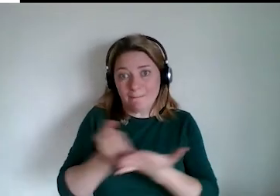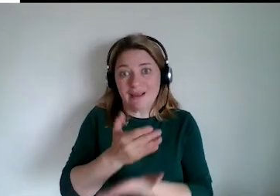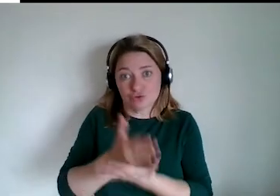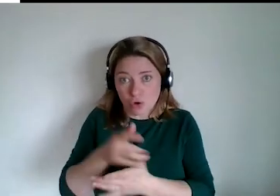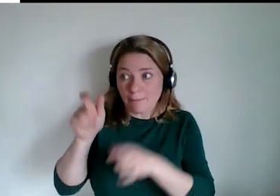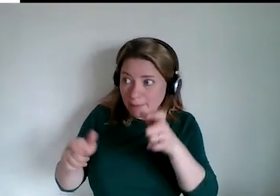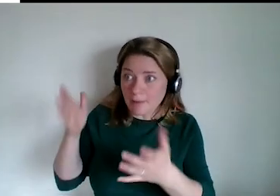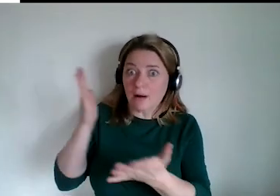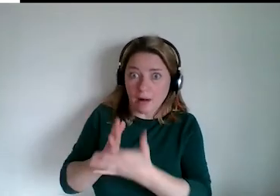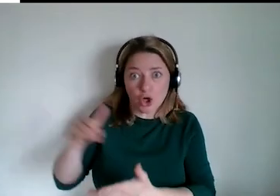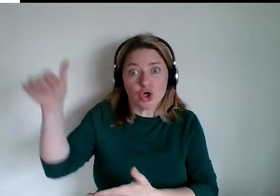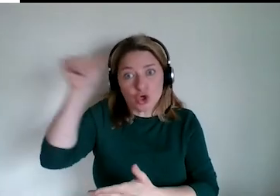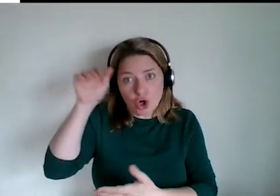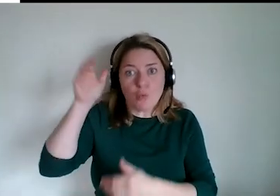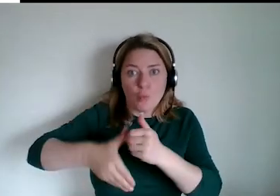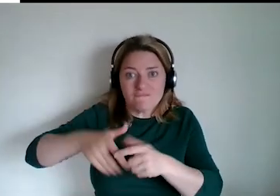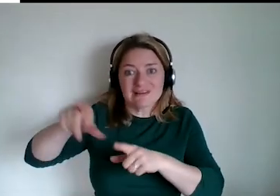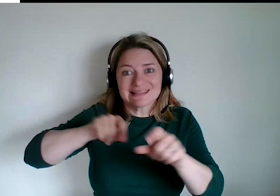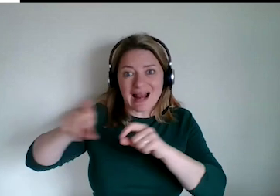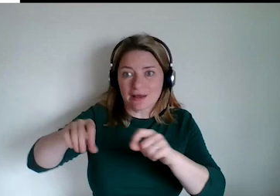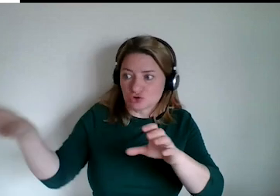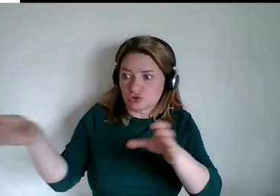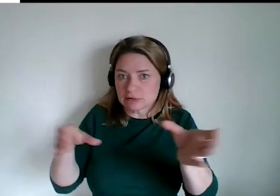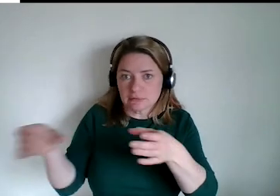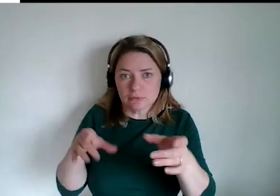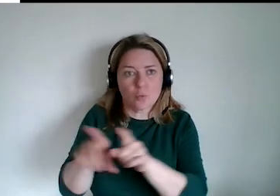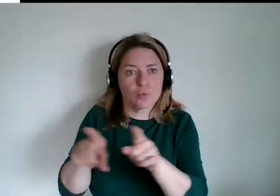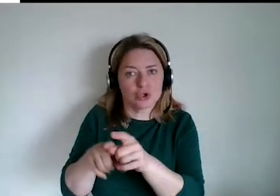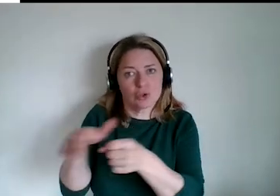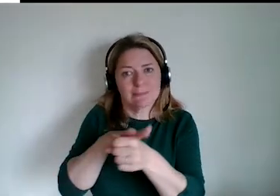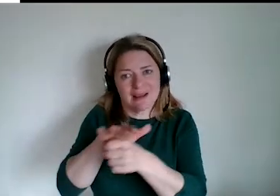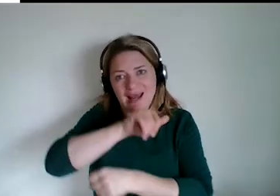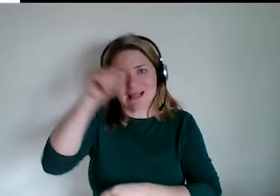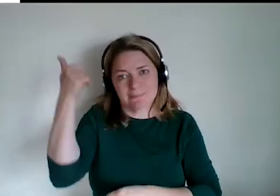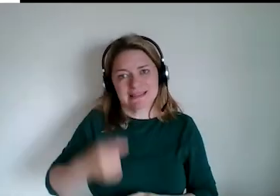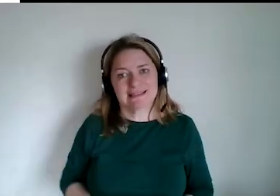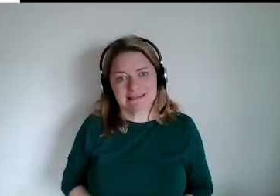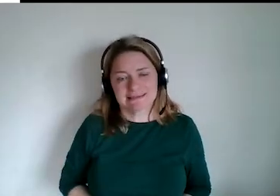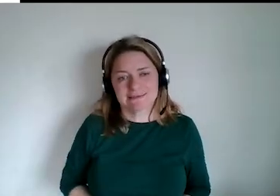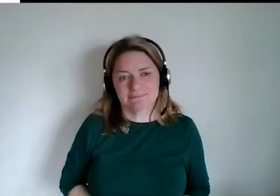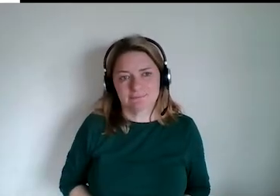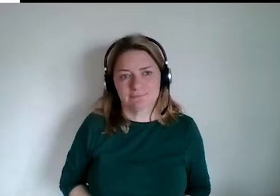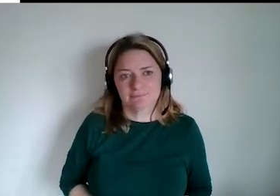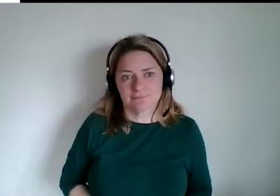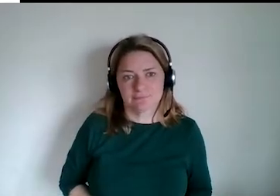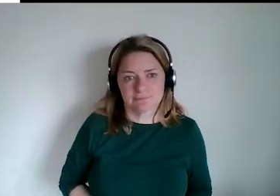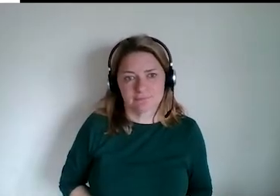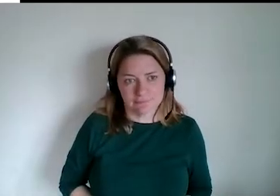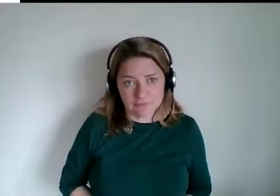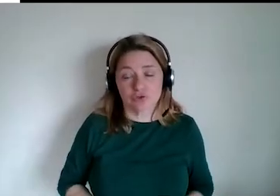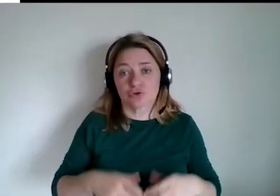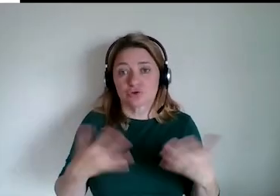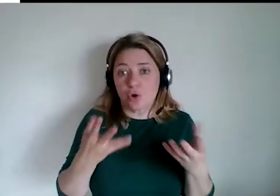make sure people really understand about selection, workforce, and domain expertise in that area. So anyway, just in